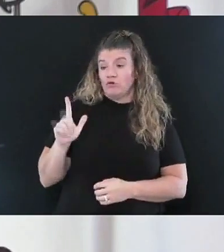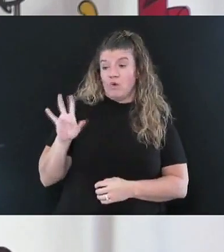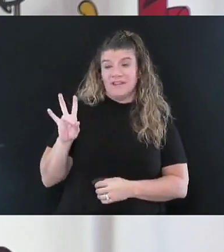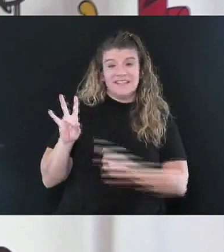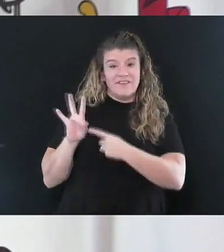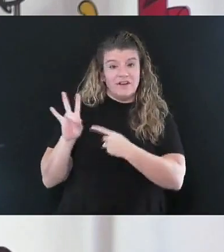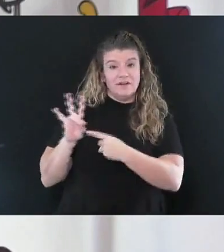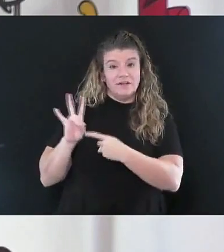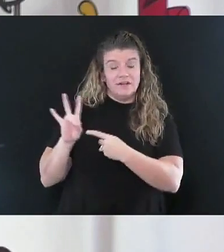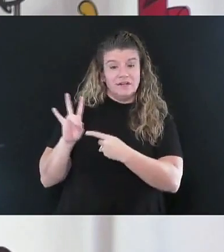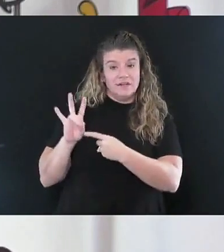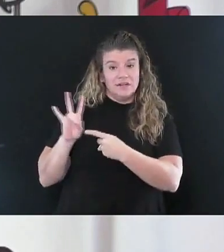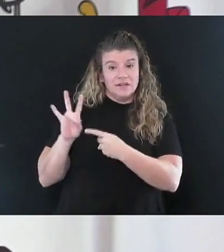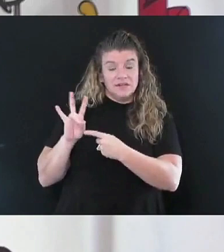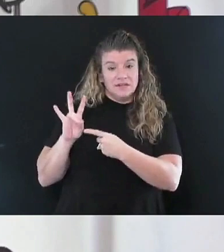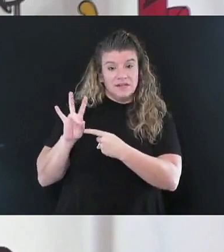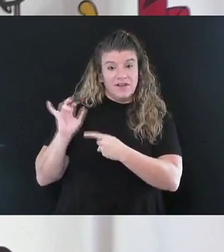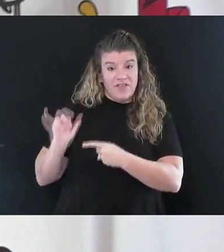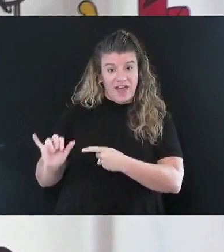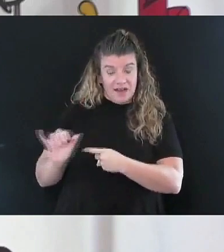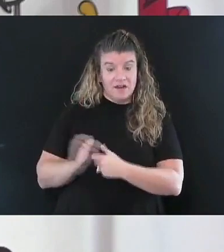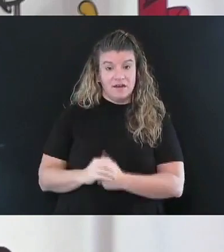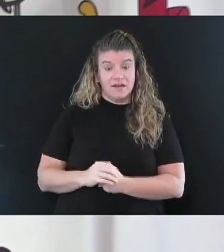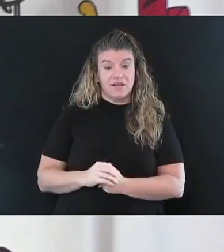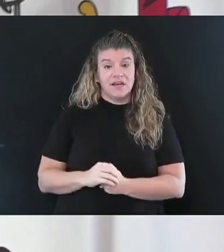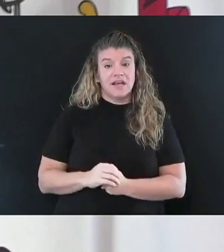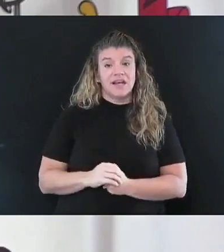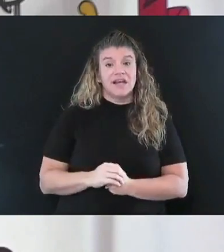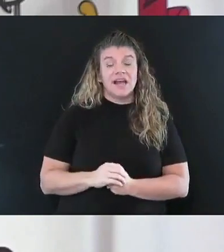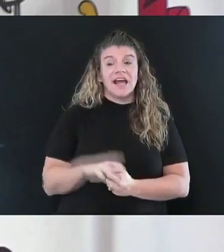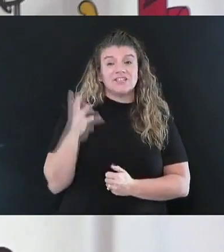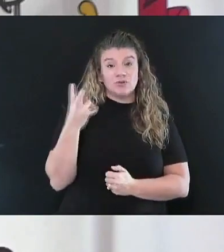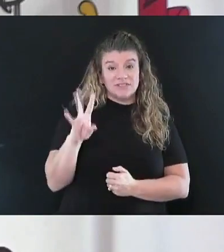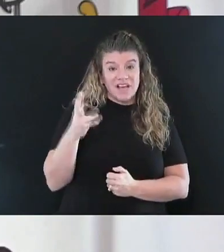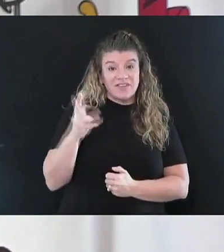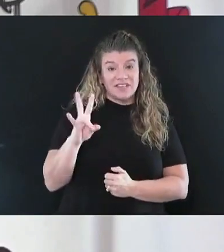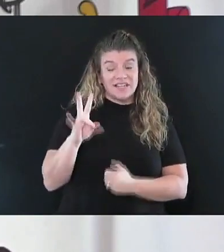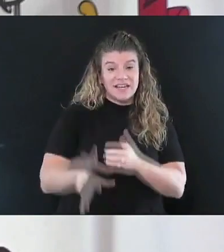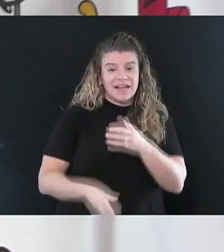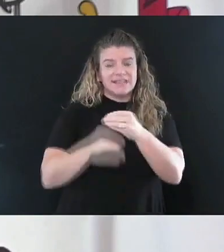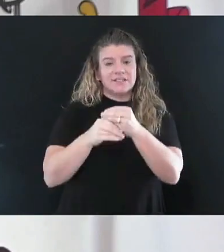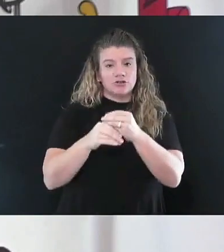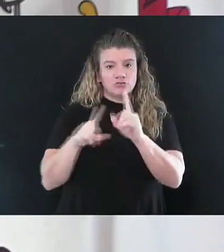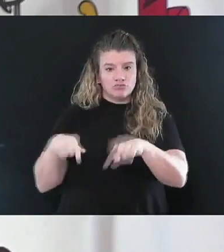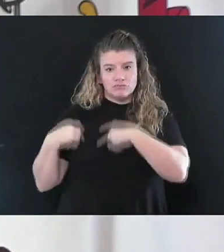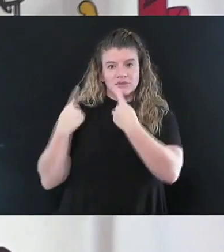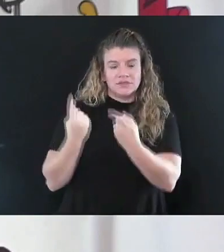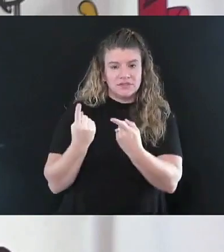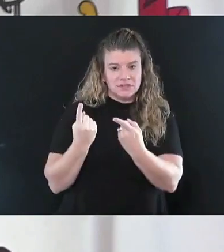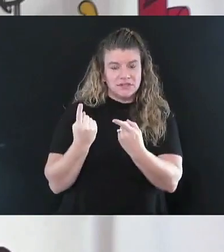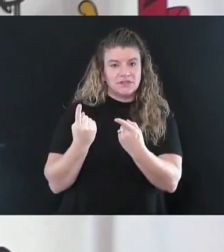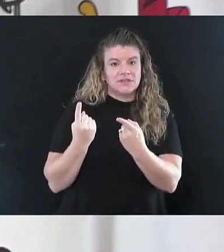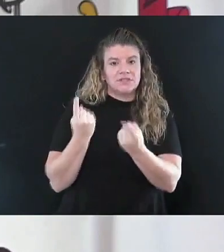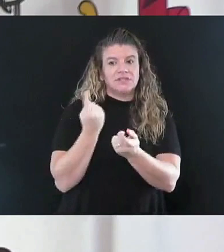them and 17 additional since last